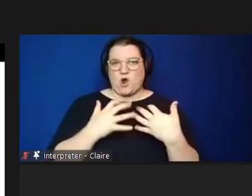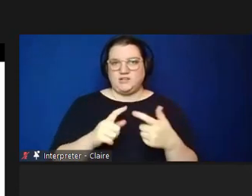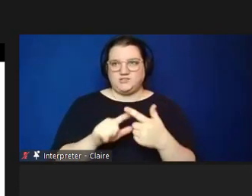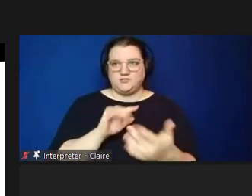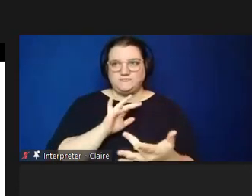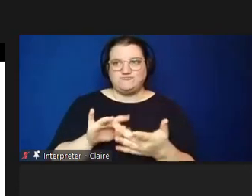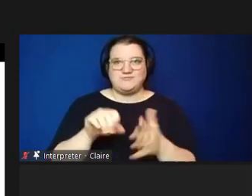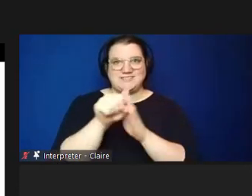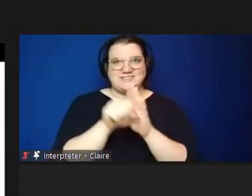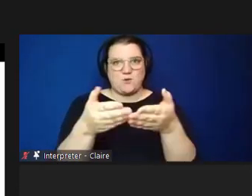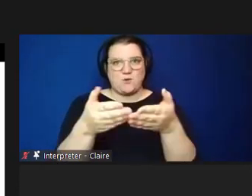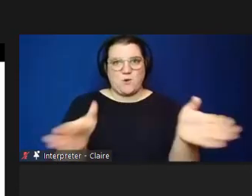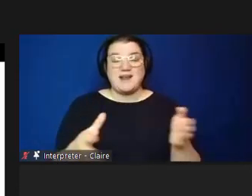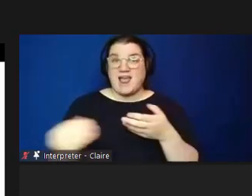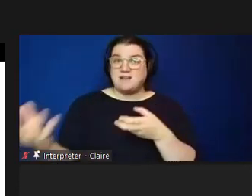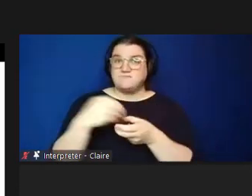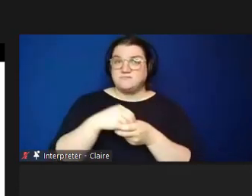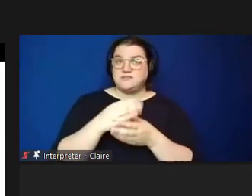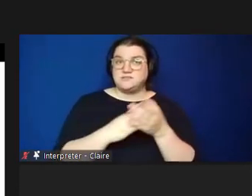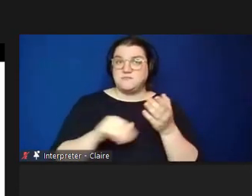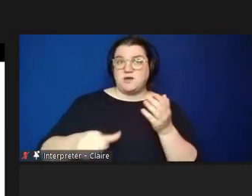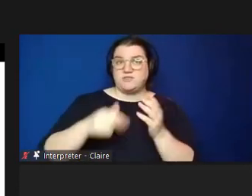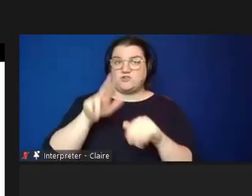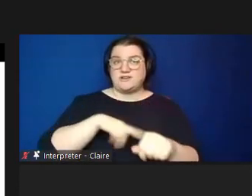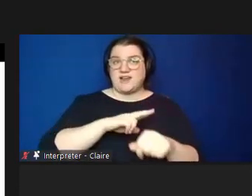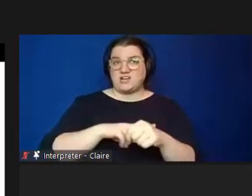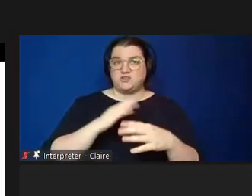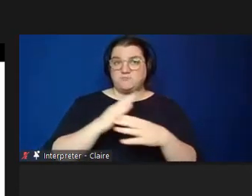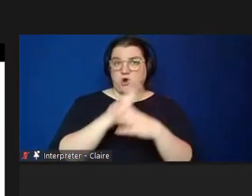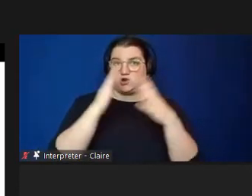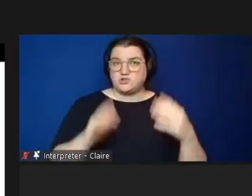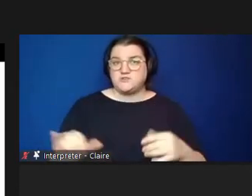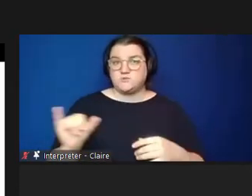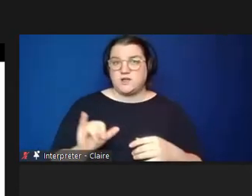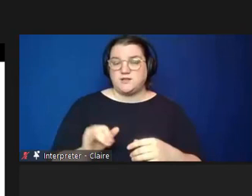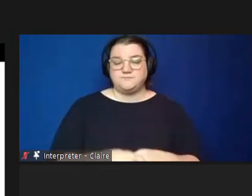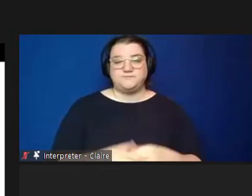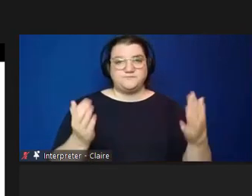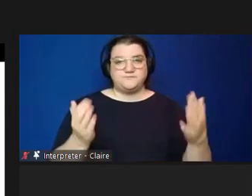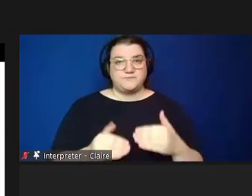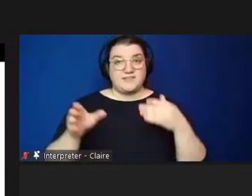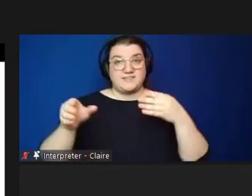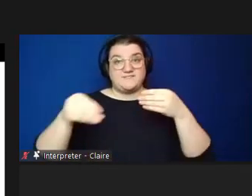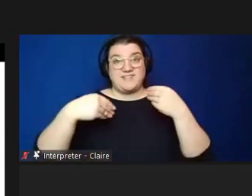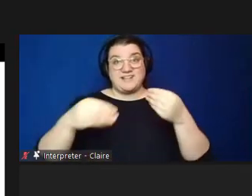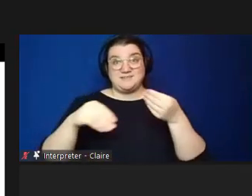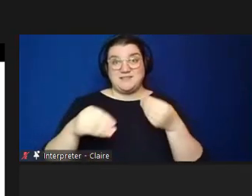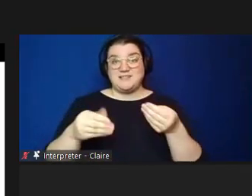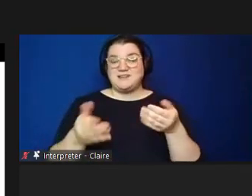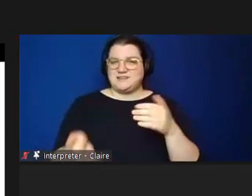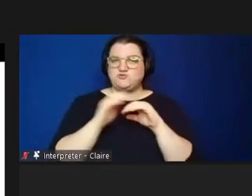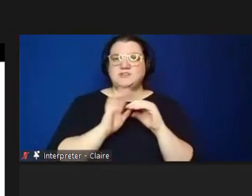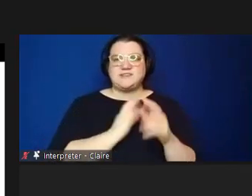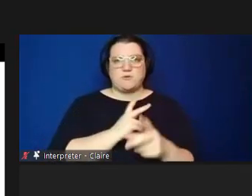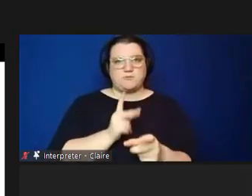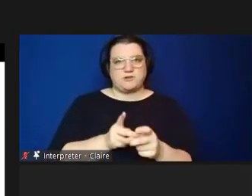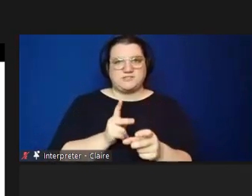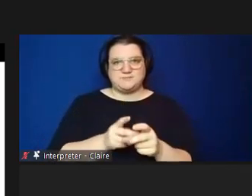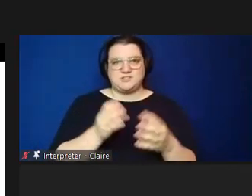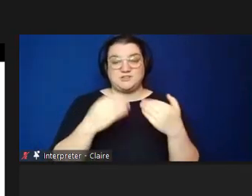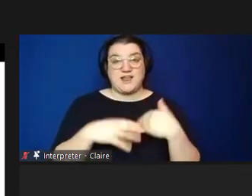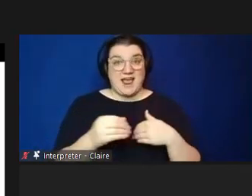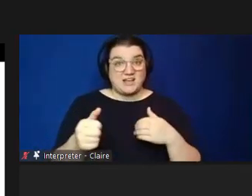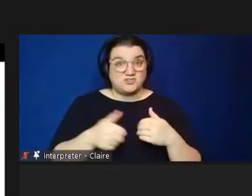bringing in some other national partners as well. The flexibility has increased our participation. And as we know,